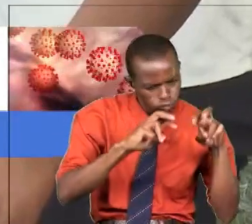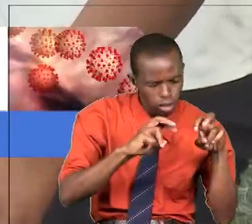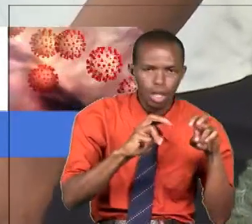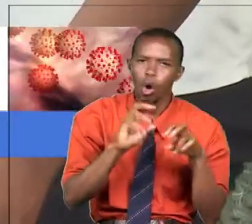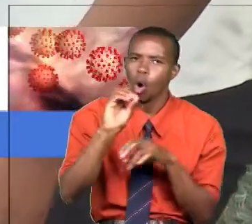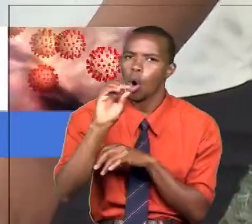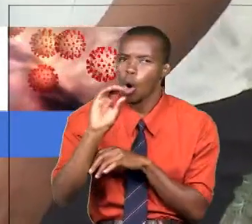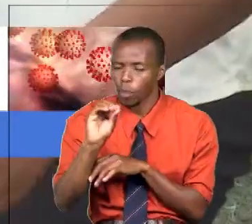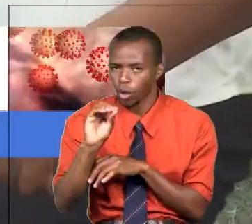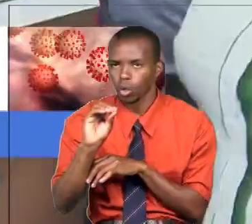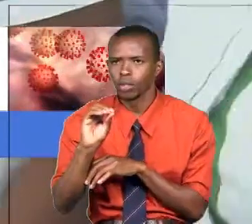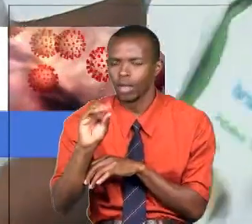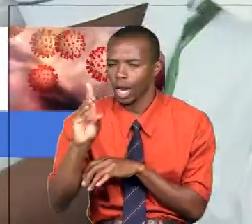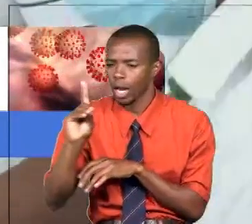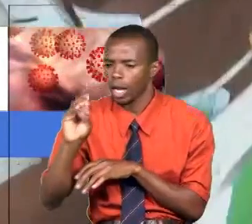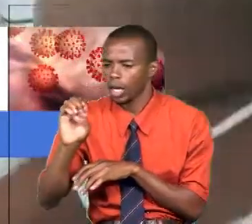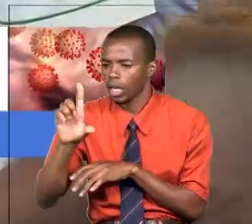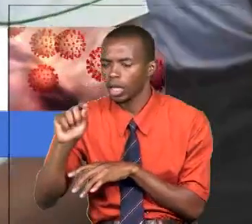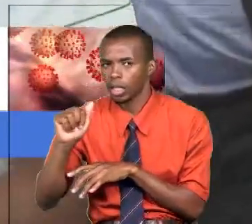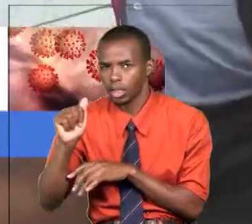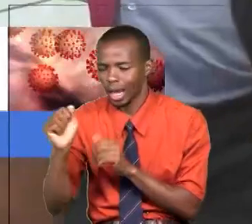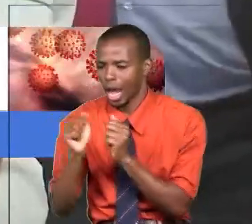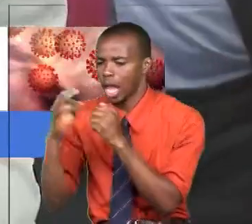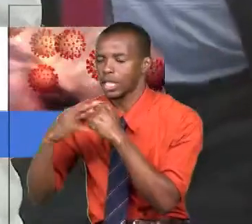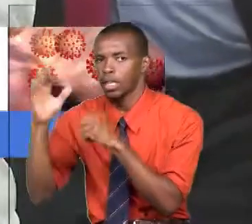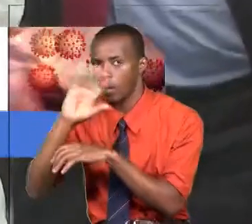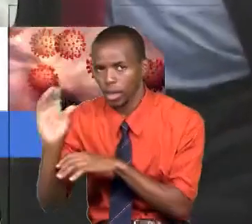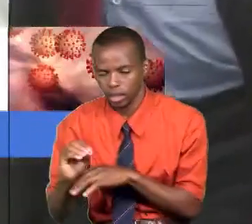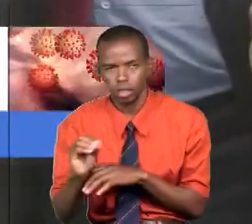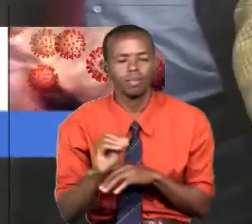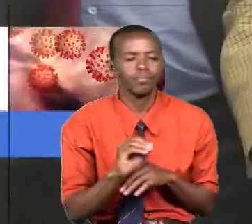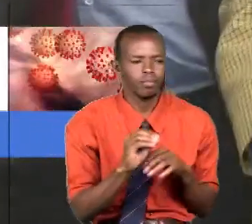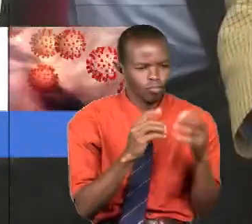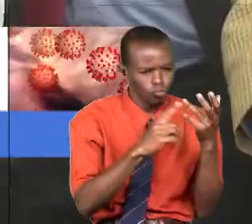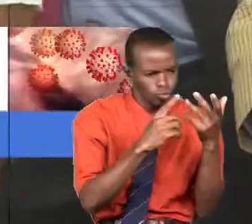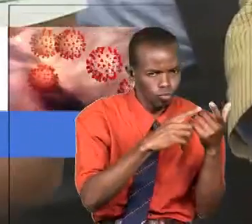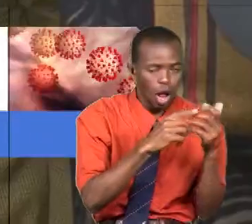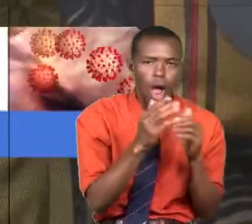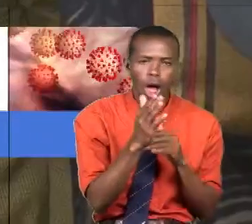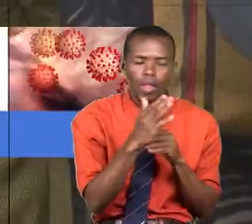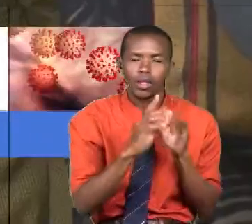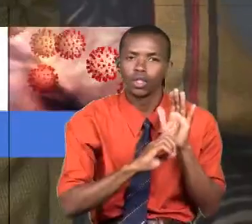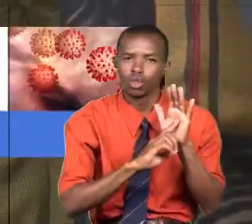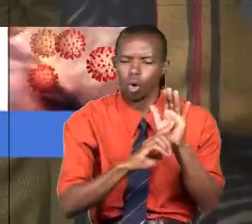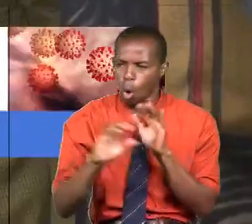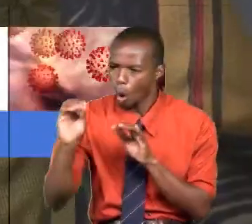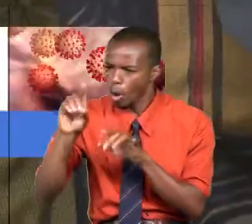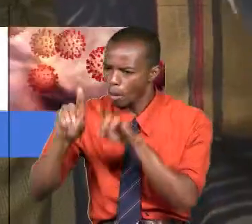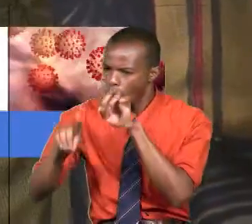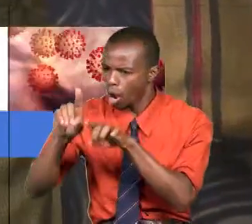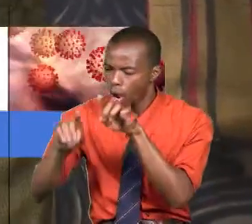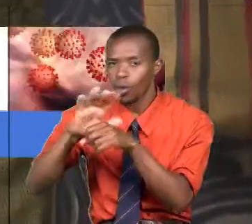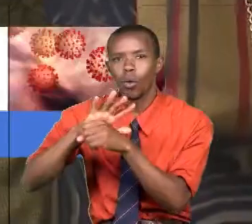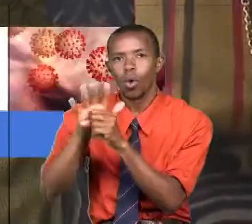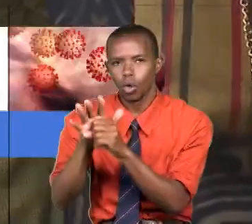with the Delta variant accounting for 18% of the samples. Data from the African Union on Thursday shows that the Omicron variant of the